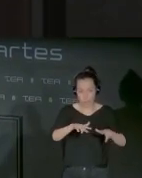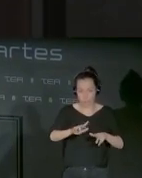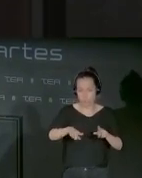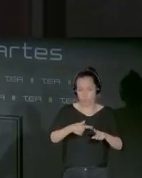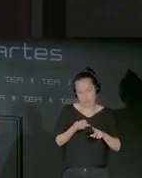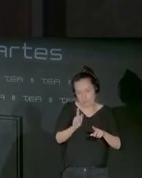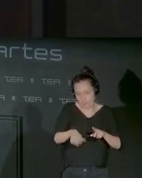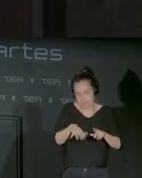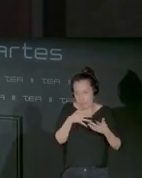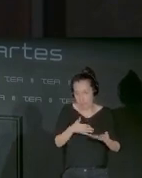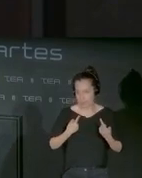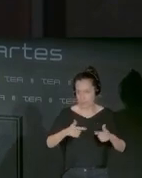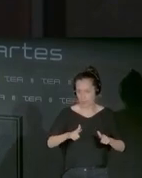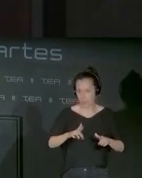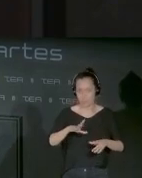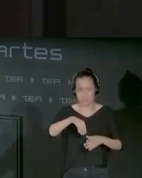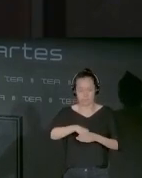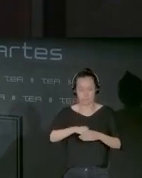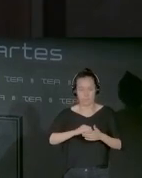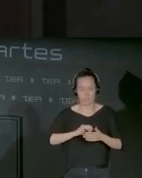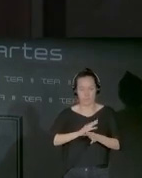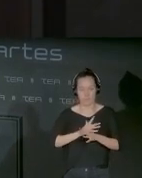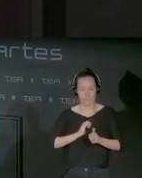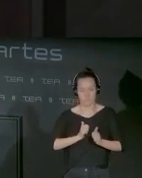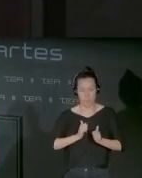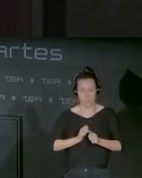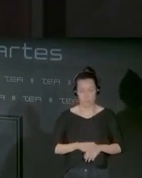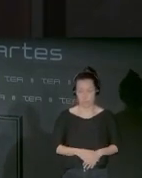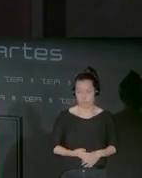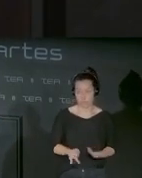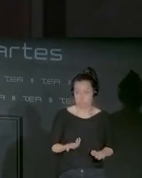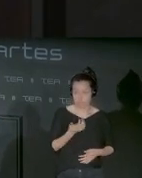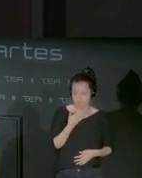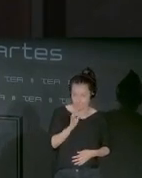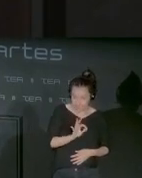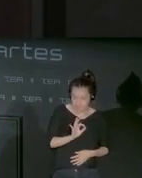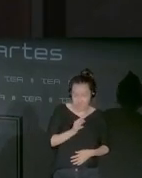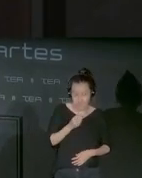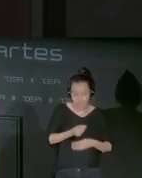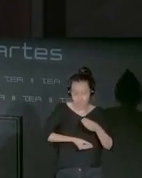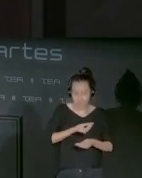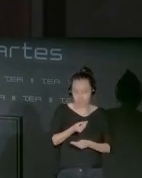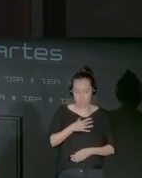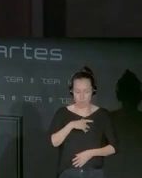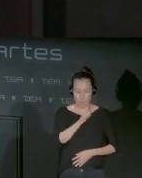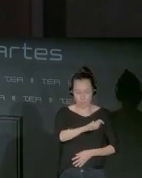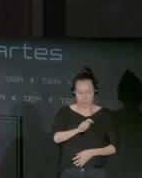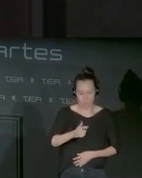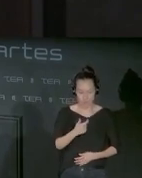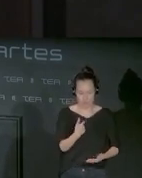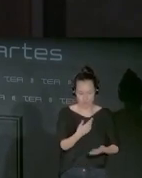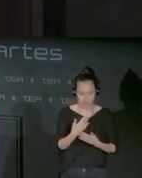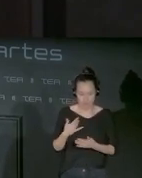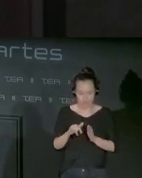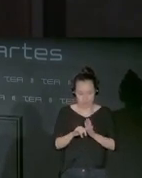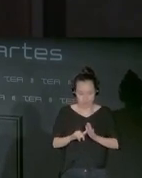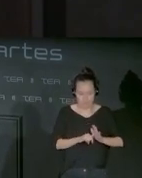people because they can put together academia because they're close to the universities, the industry, and try to